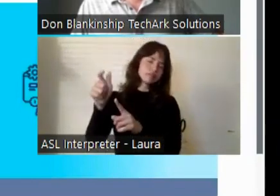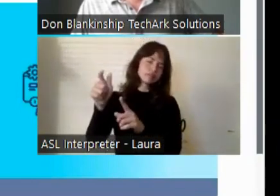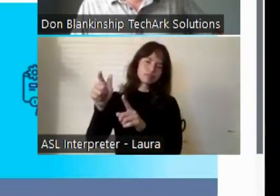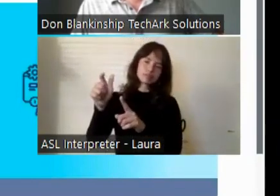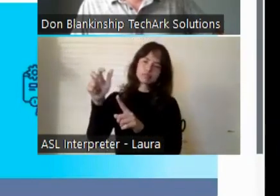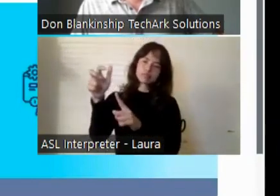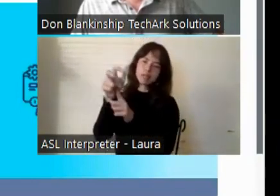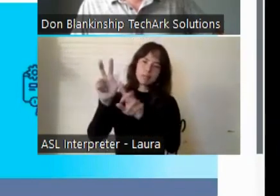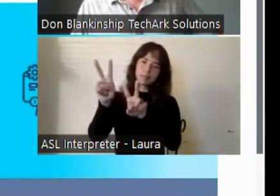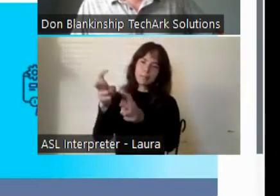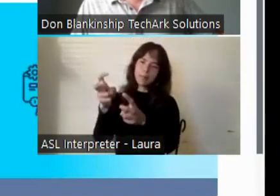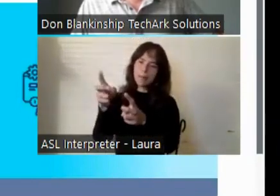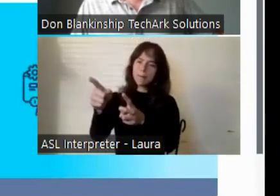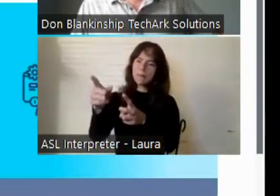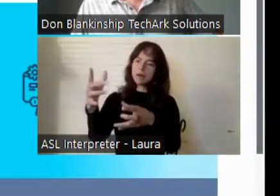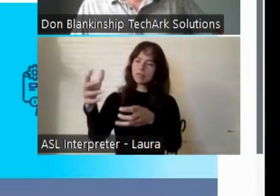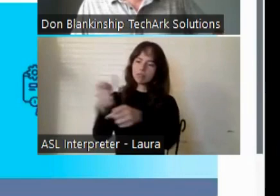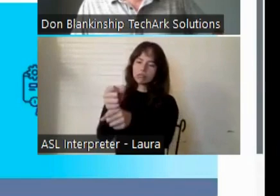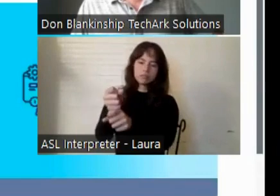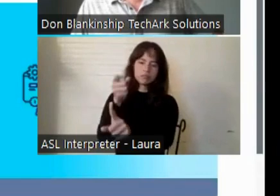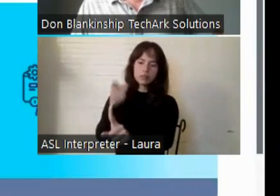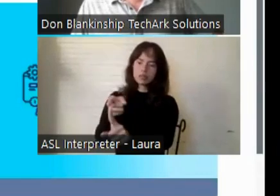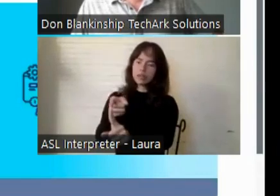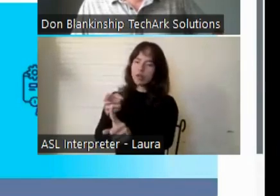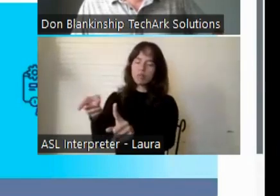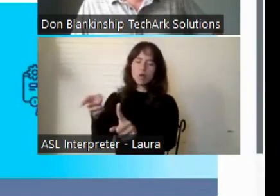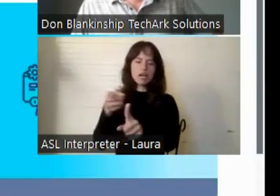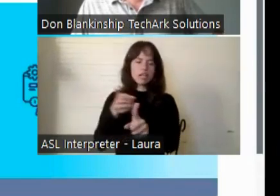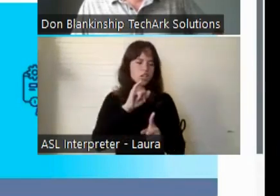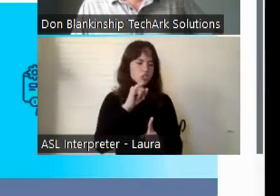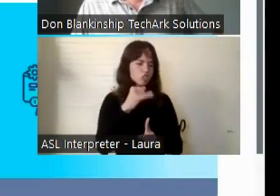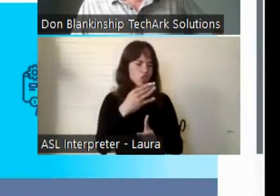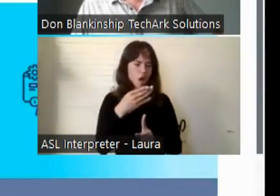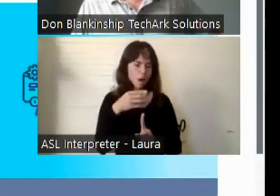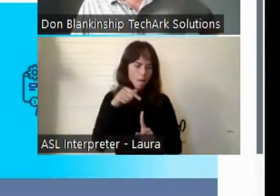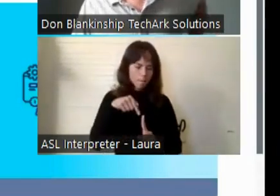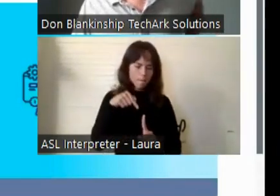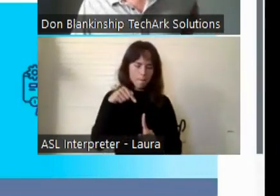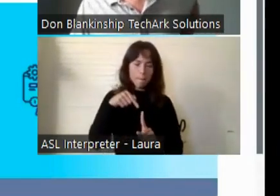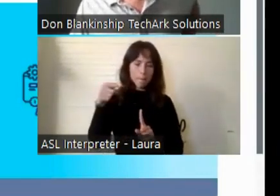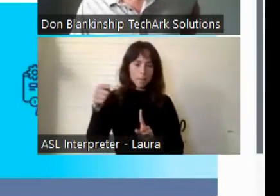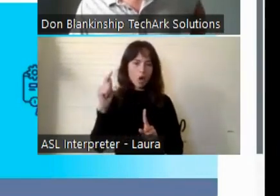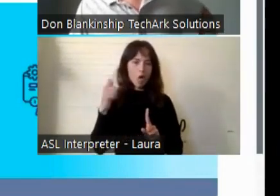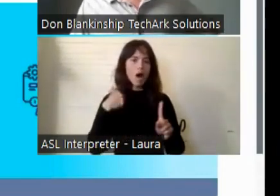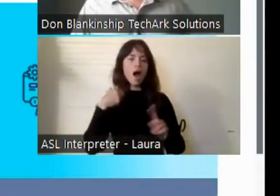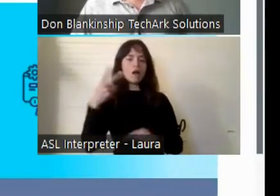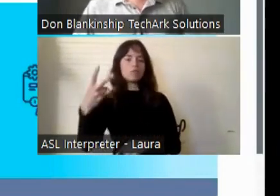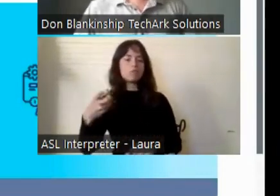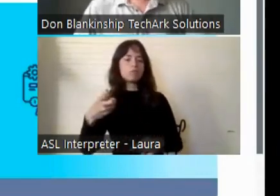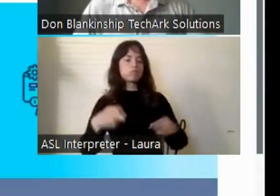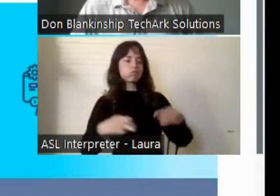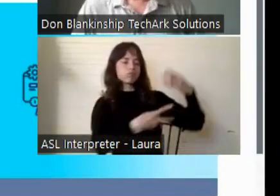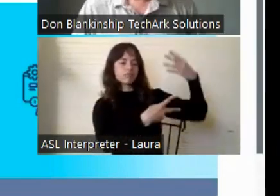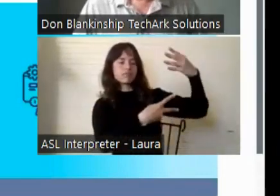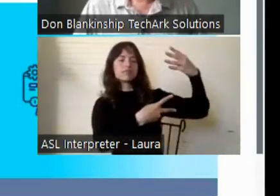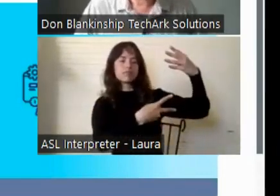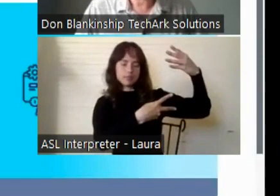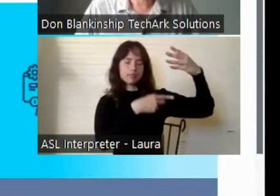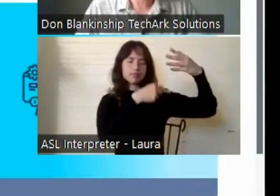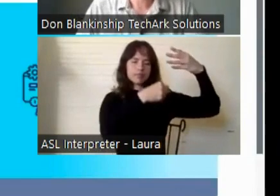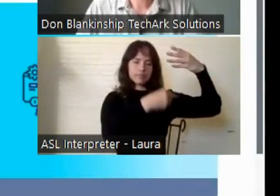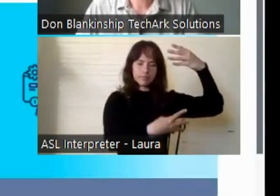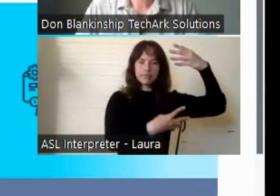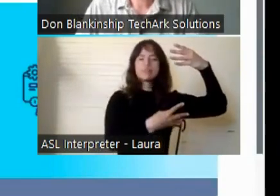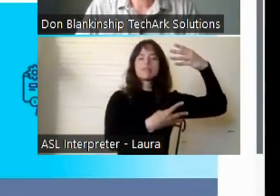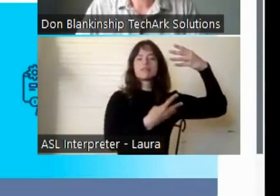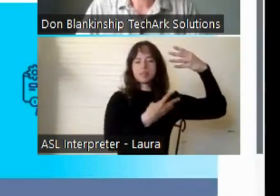succinctly and it's a great point about the job. So if you are interested in more career exploration content on your